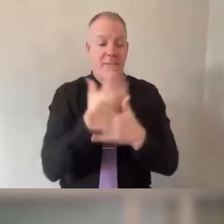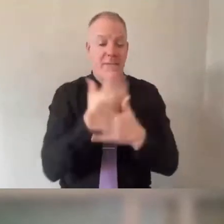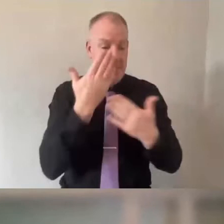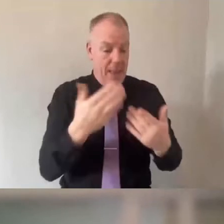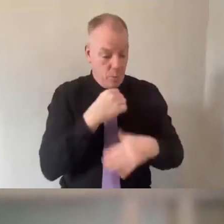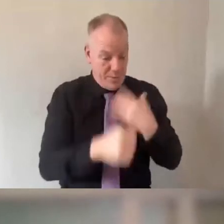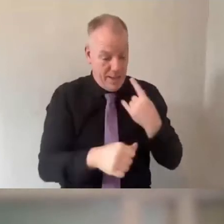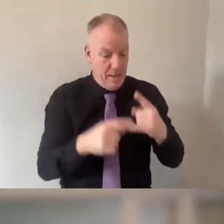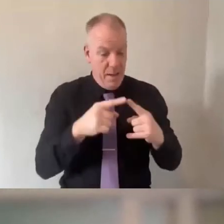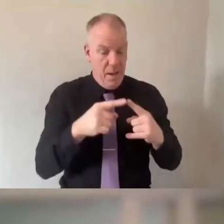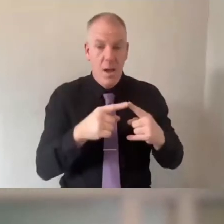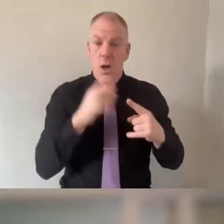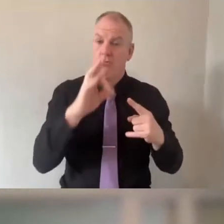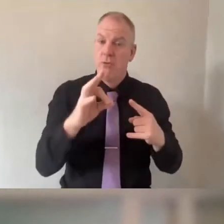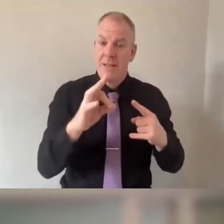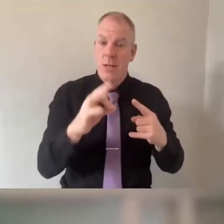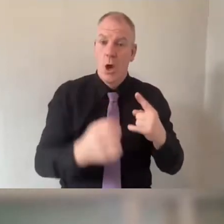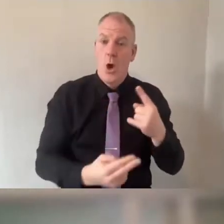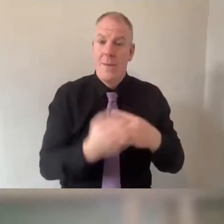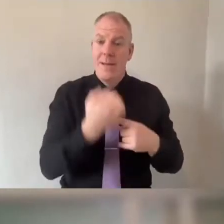well indeed be out of date in